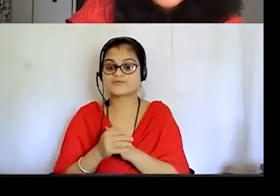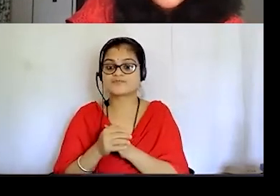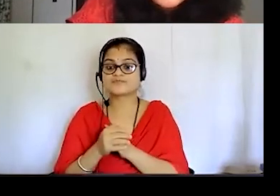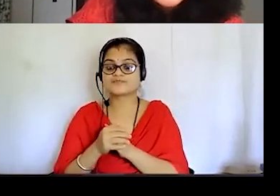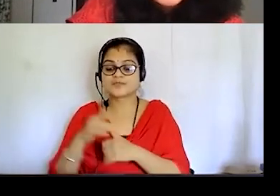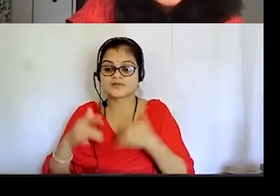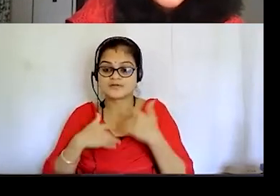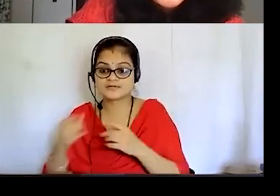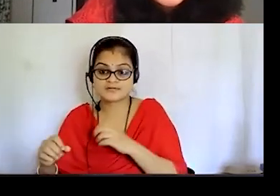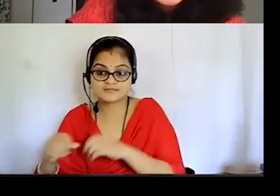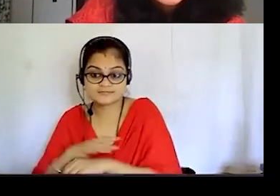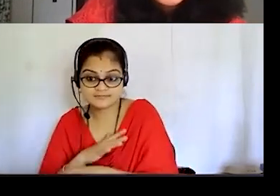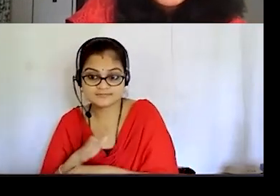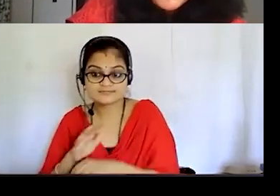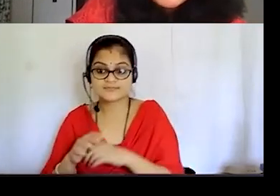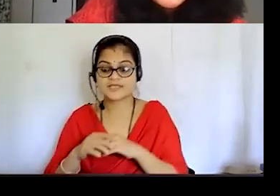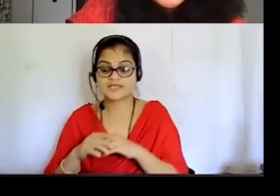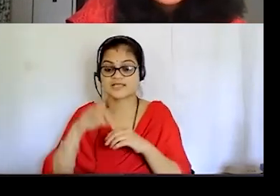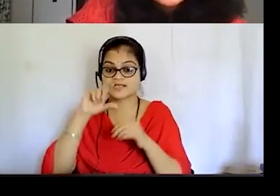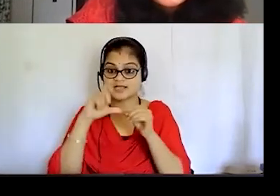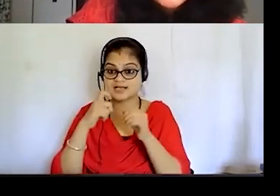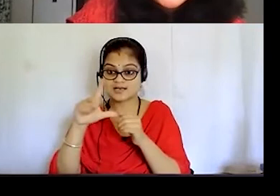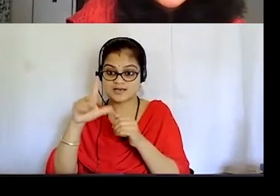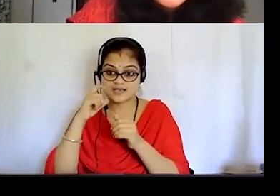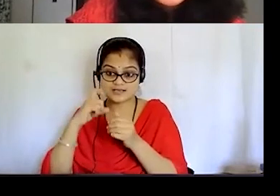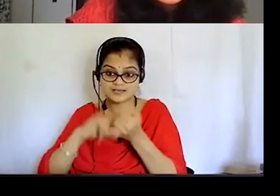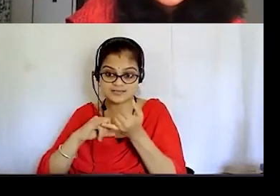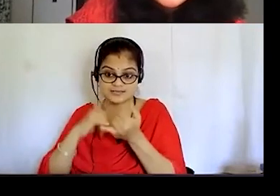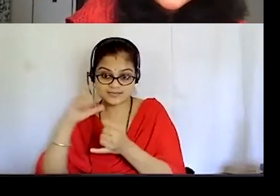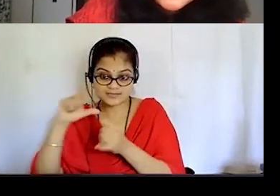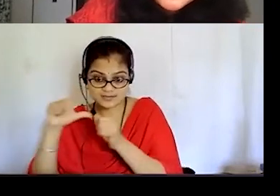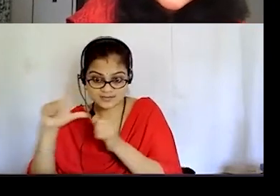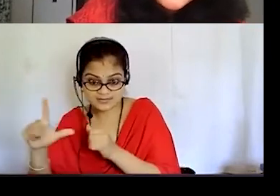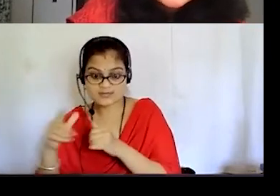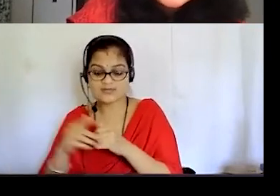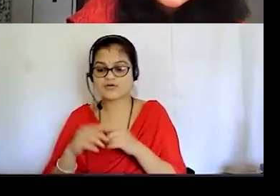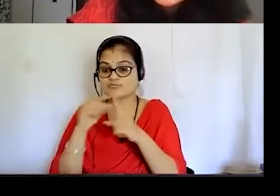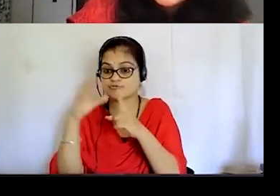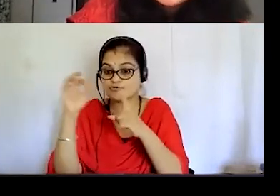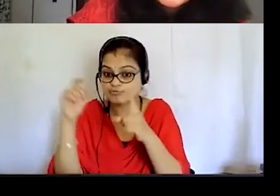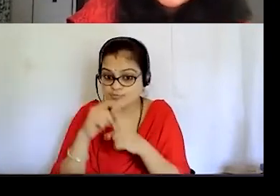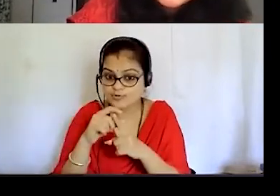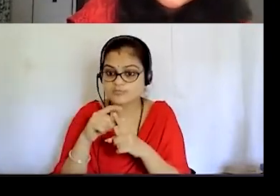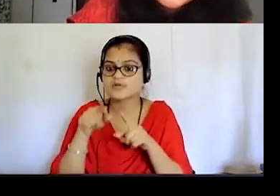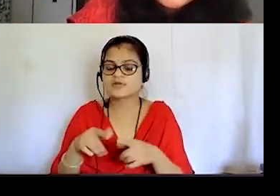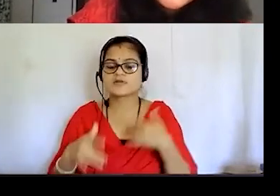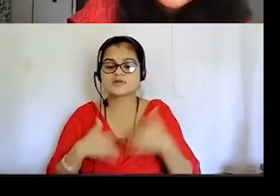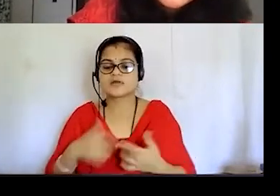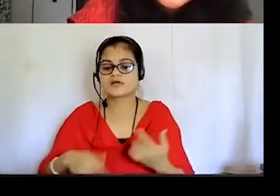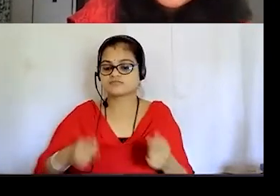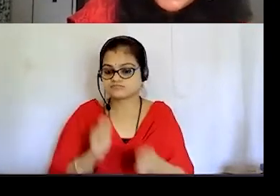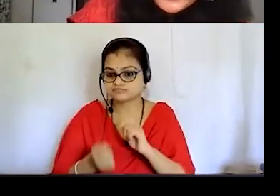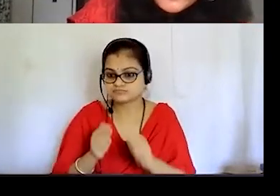from folk, classical, pop, and rock music. Their signature style is energetic guitar